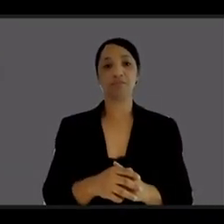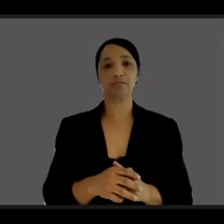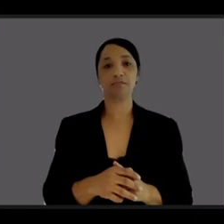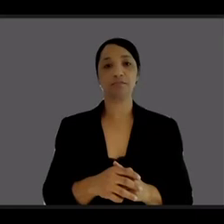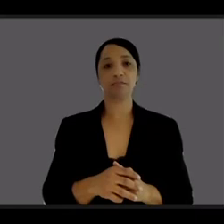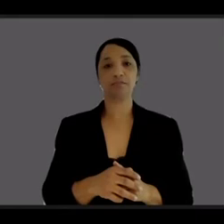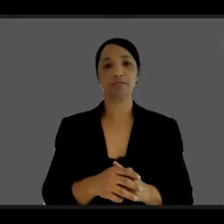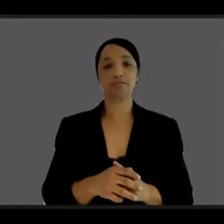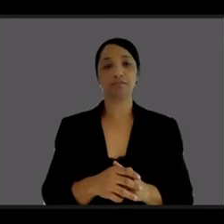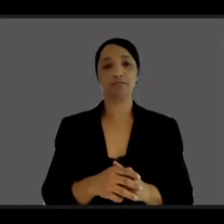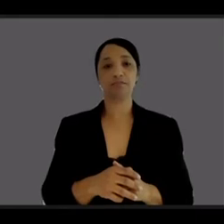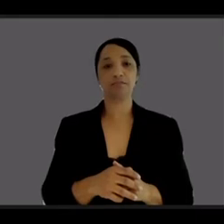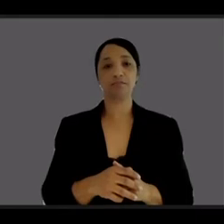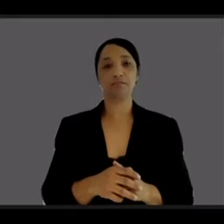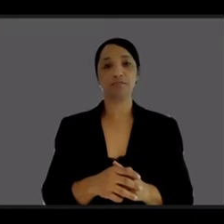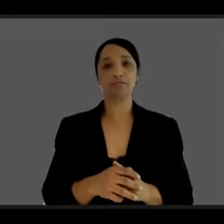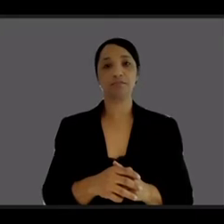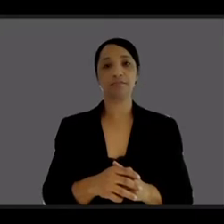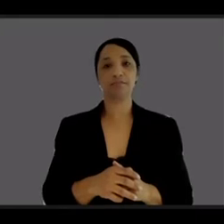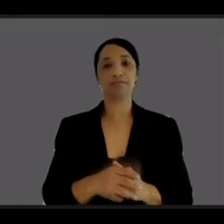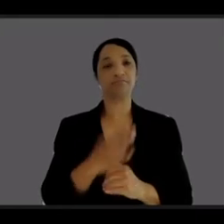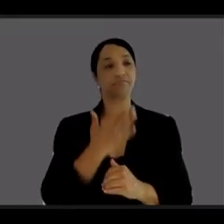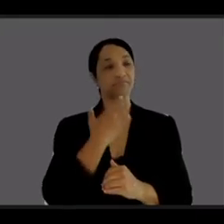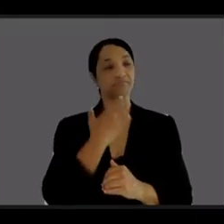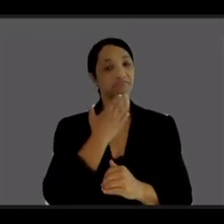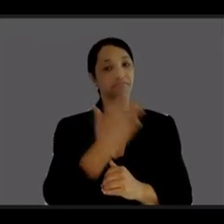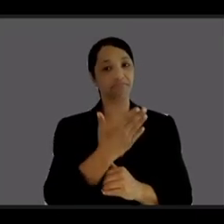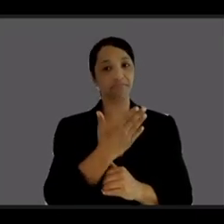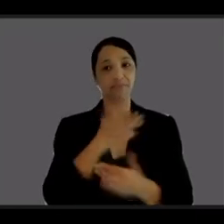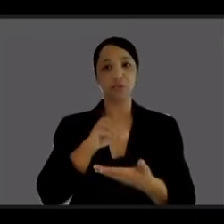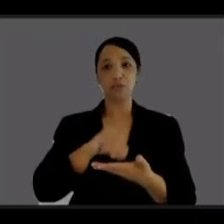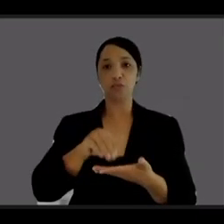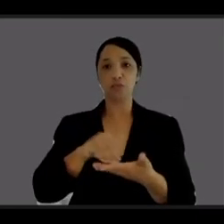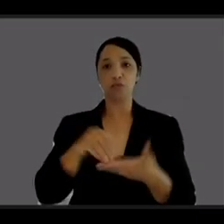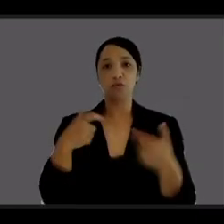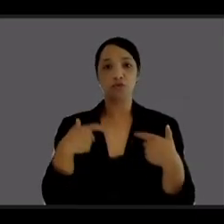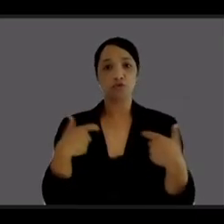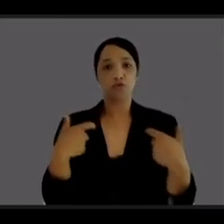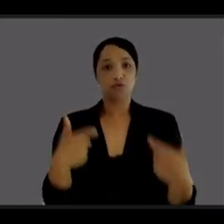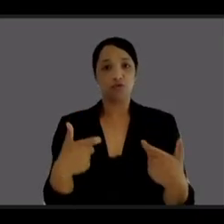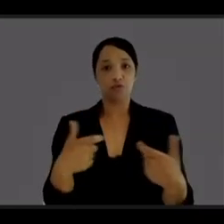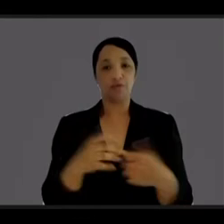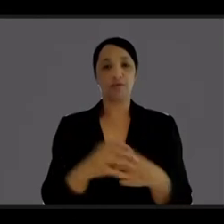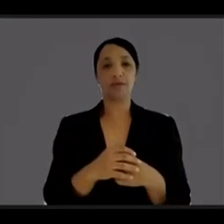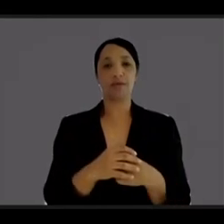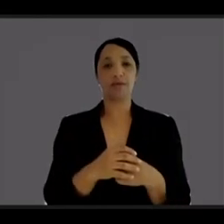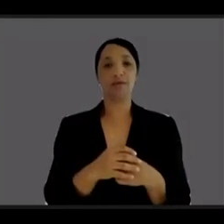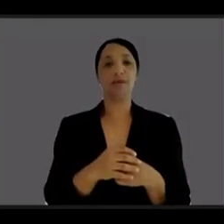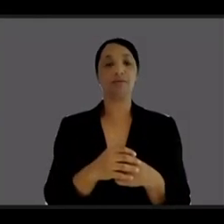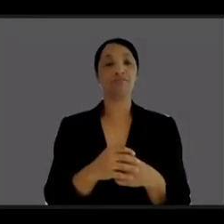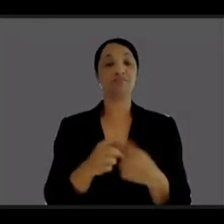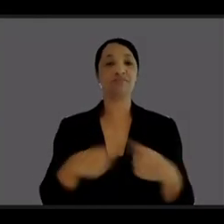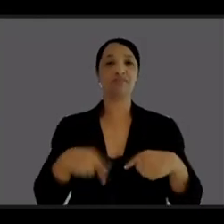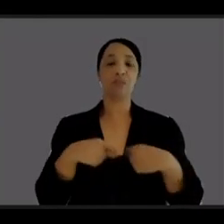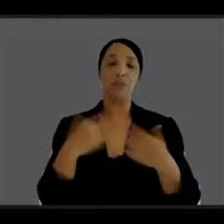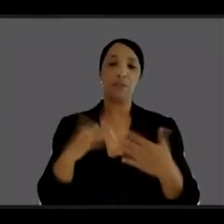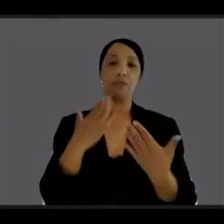Thank you, Mr. Secretary General. Please allow me to join the Secretary General to extending our gratitude to the government of